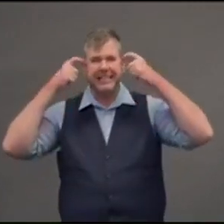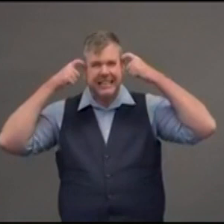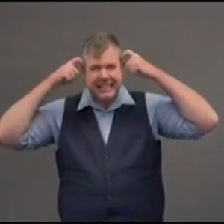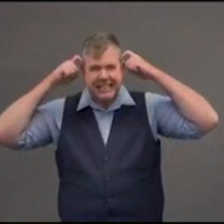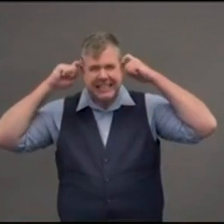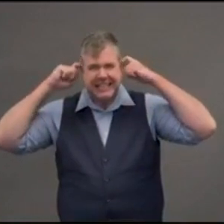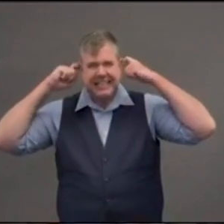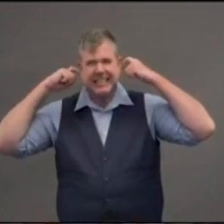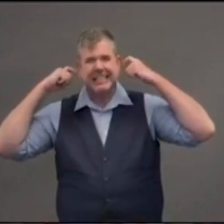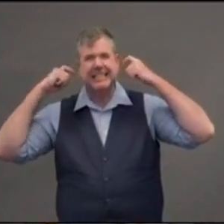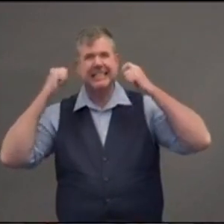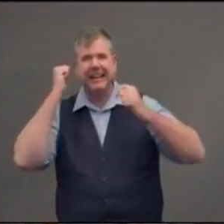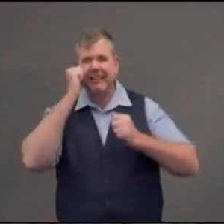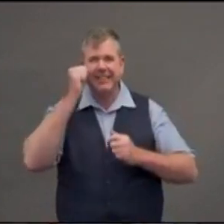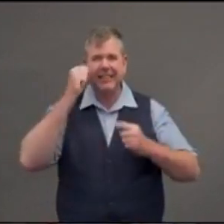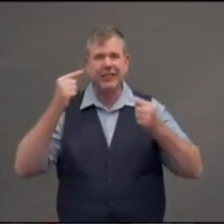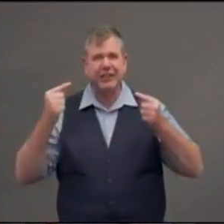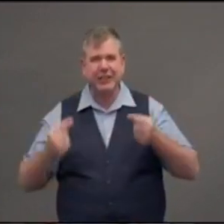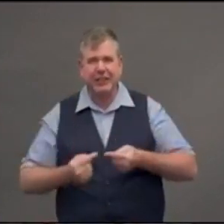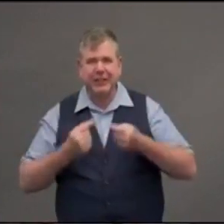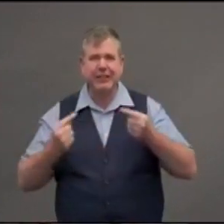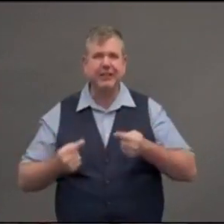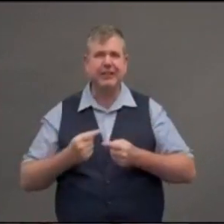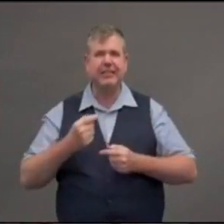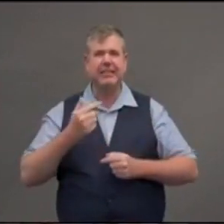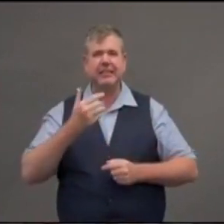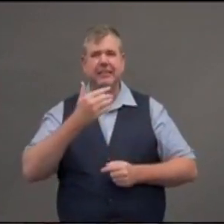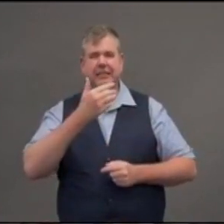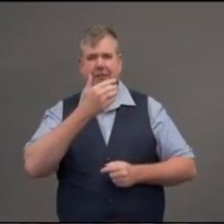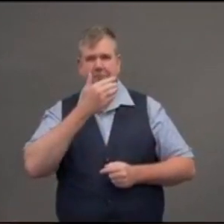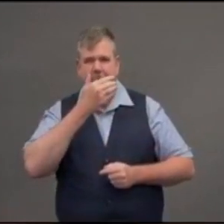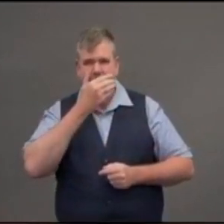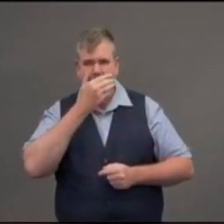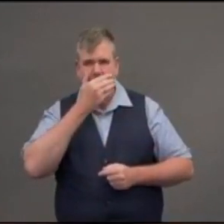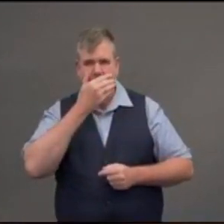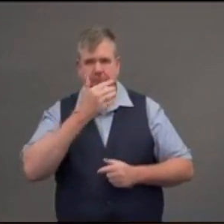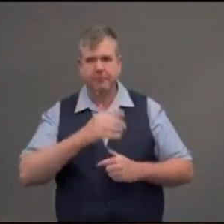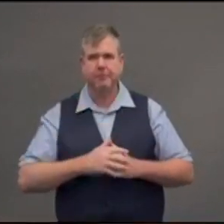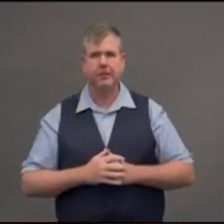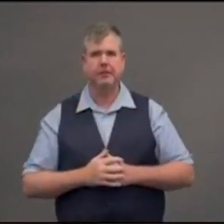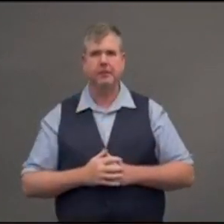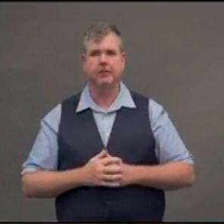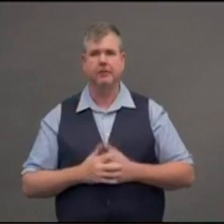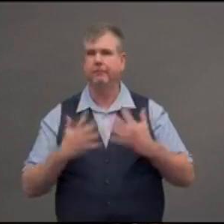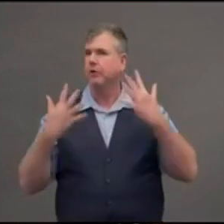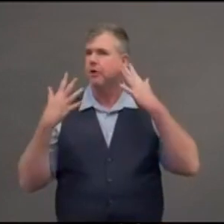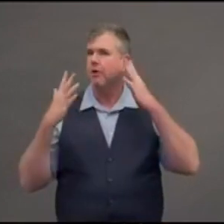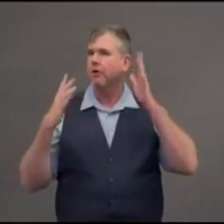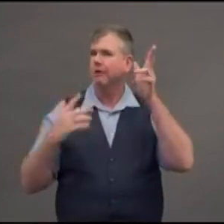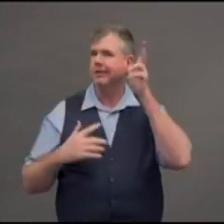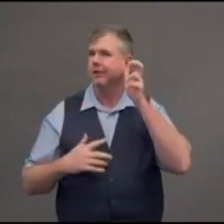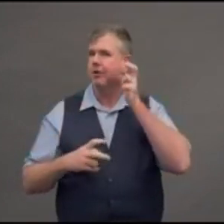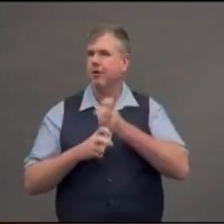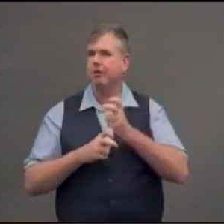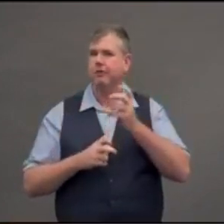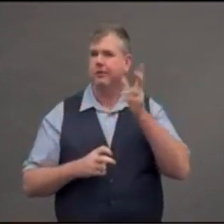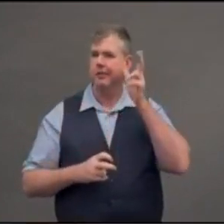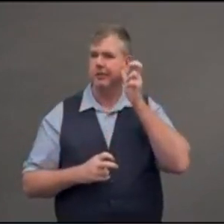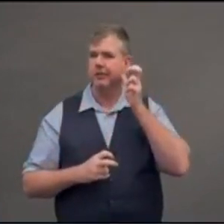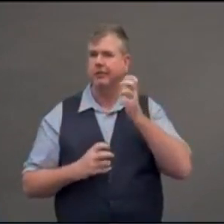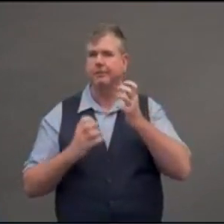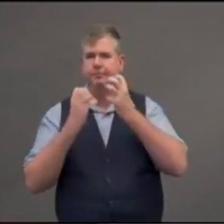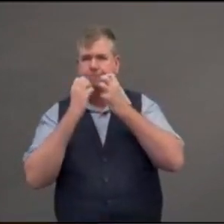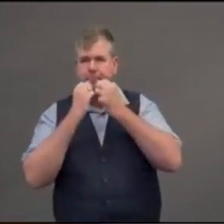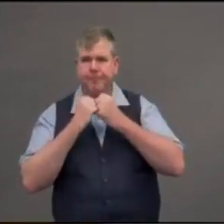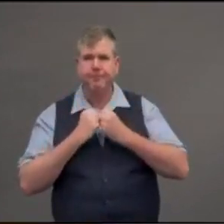laughs. A simple piece of fabric makes a big statement. I care. Let's all do